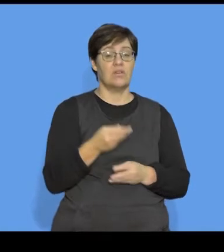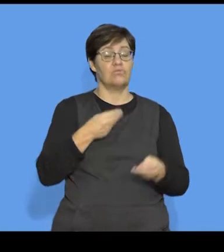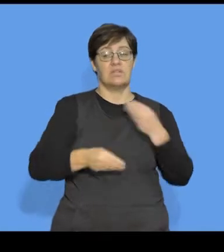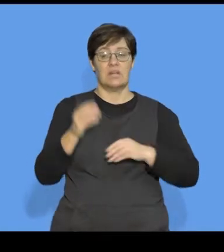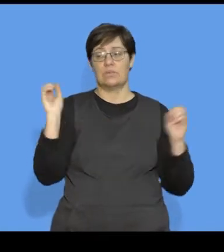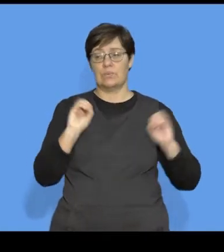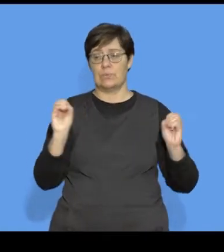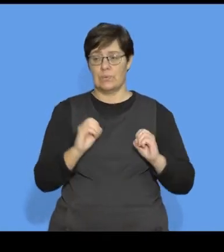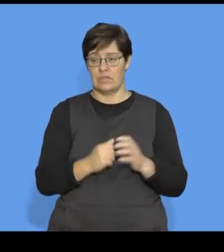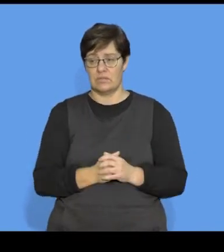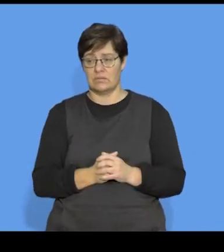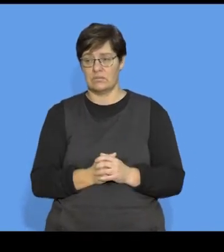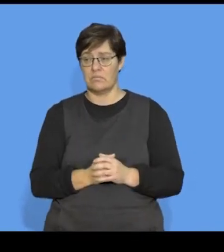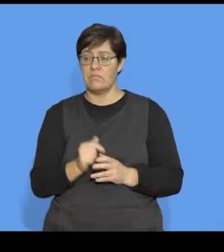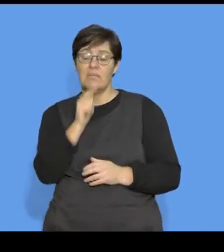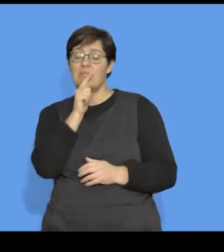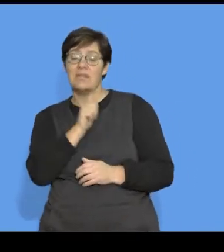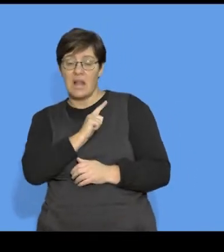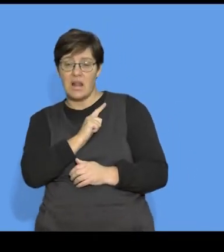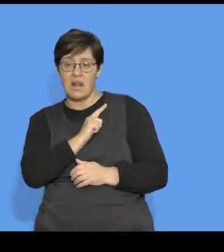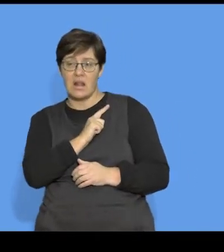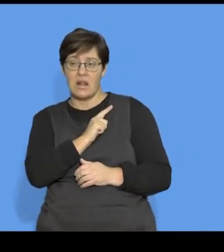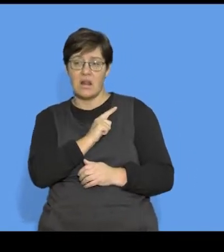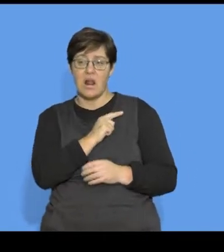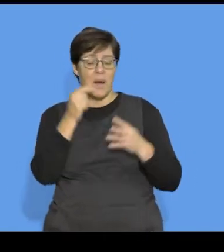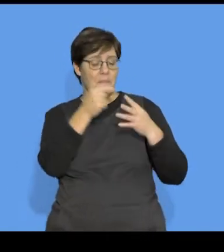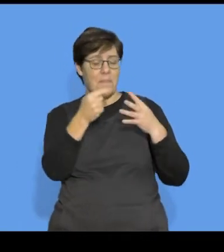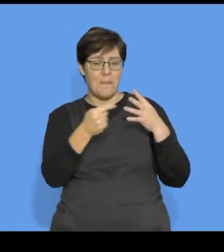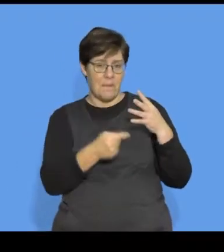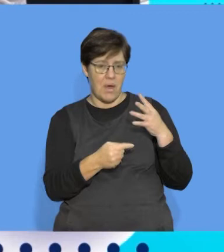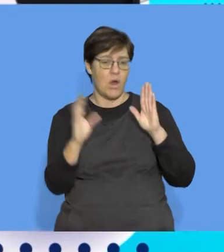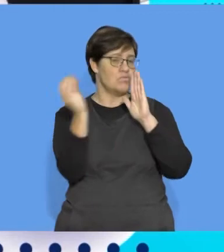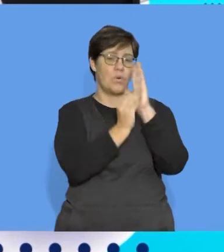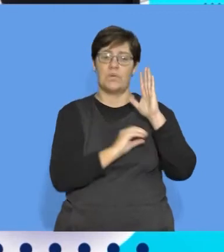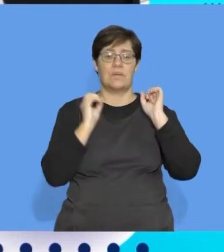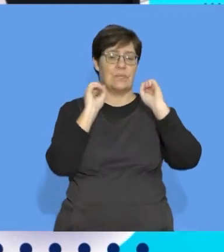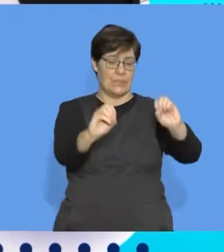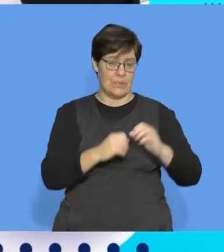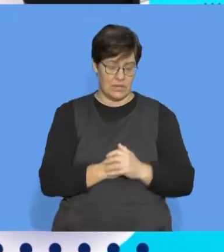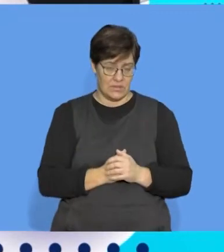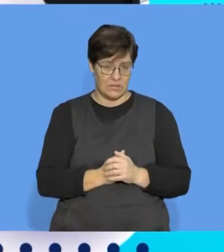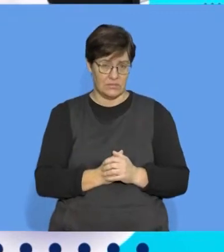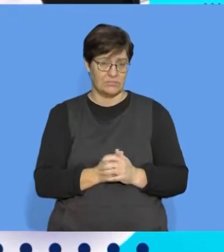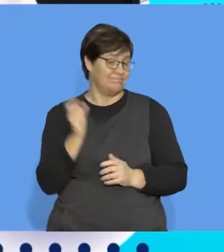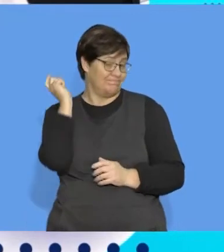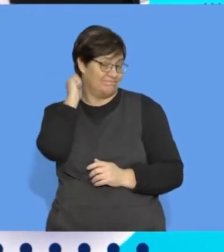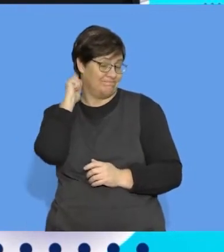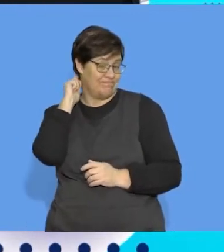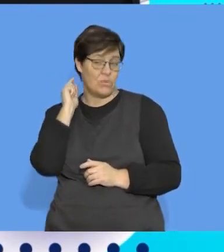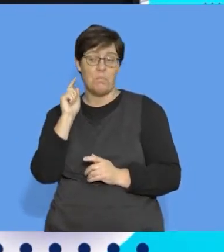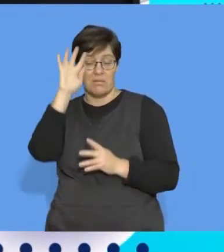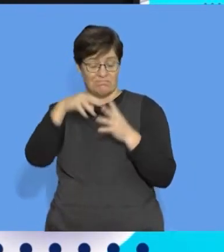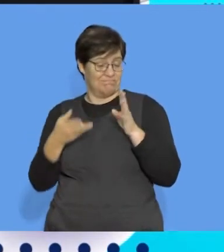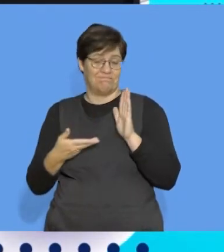these transactions. In other words, they're telling you that none of these entries were recorded. Okay, keep that in